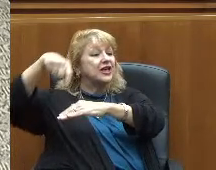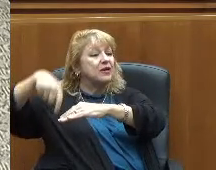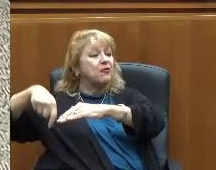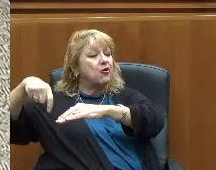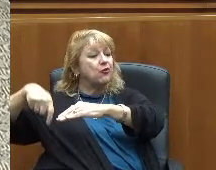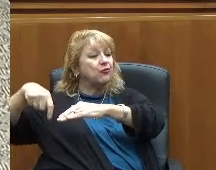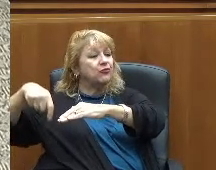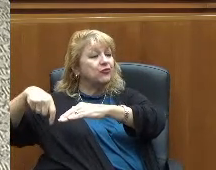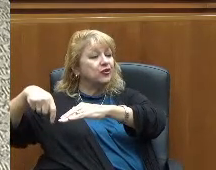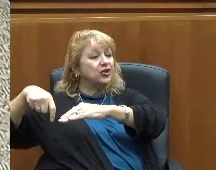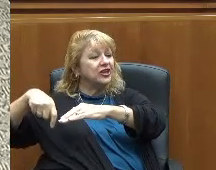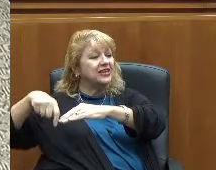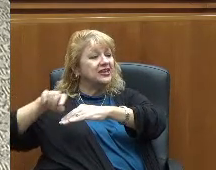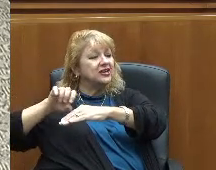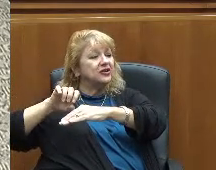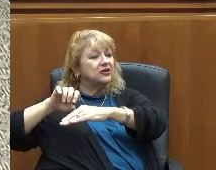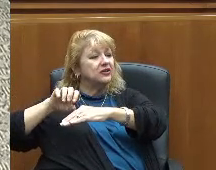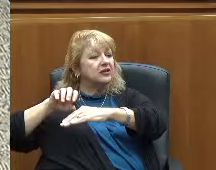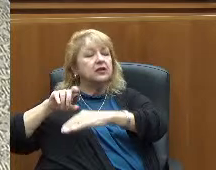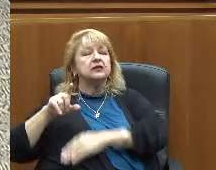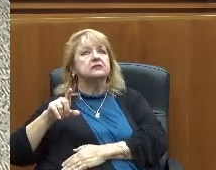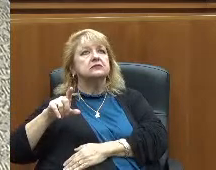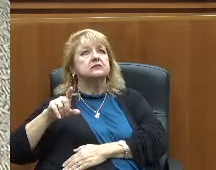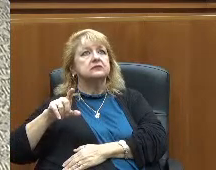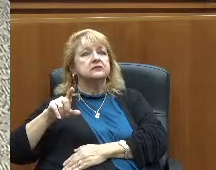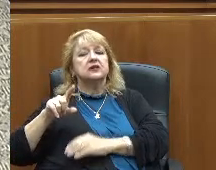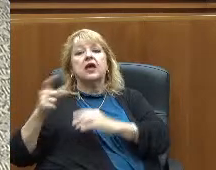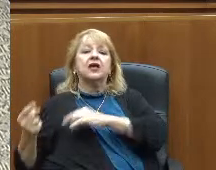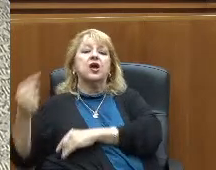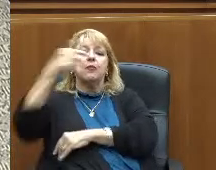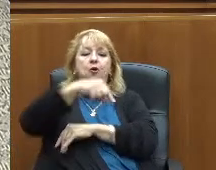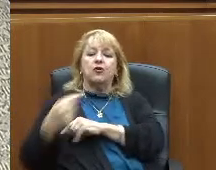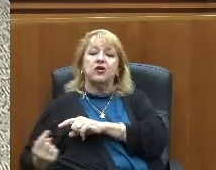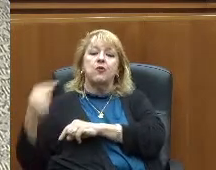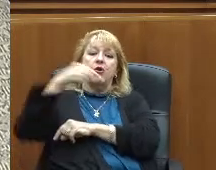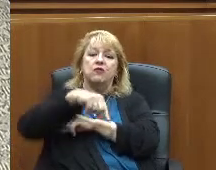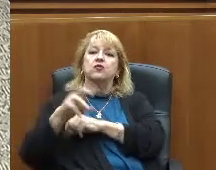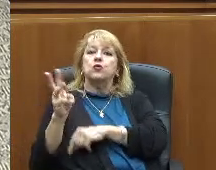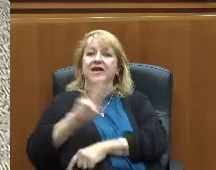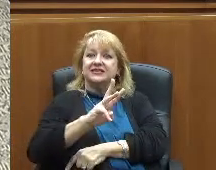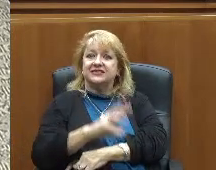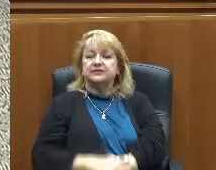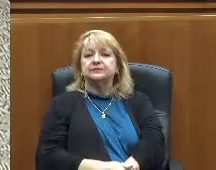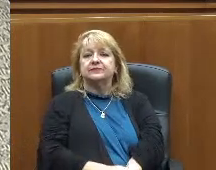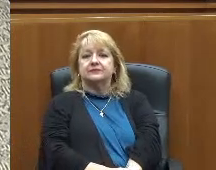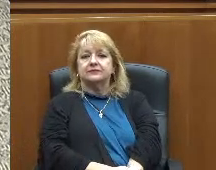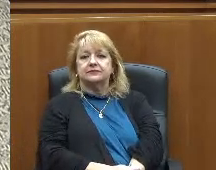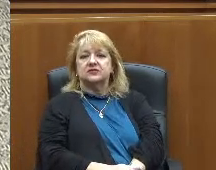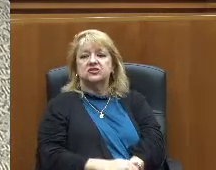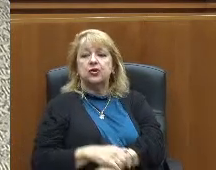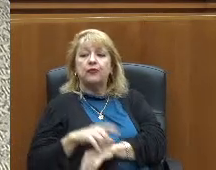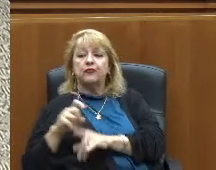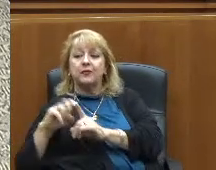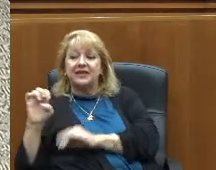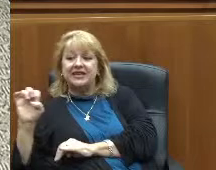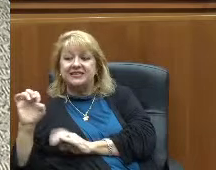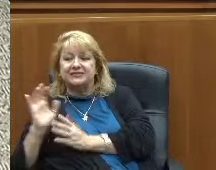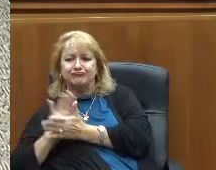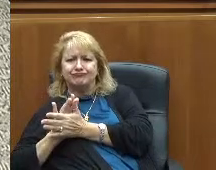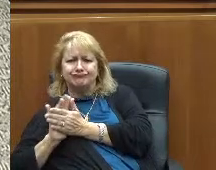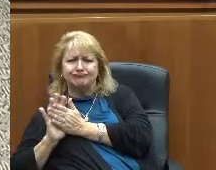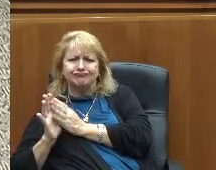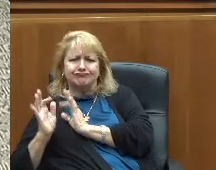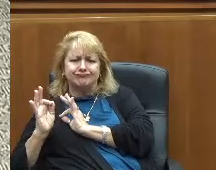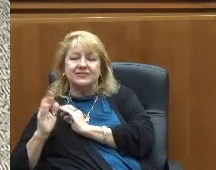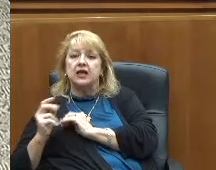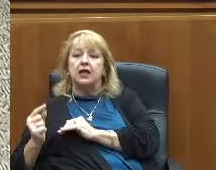those students as well. And so what we've done is we are offering a $10,000 bonus for teachers that